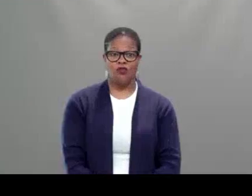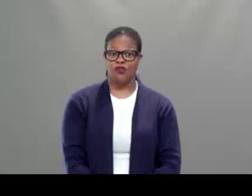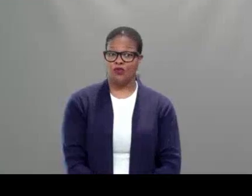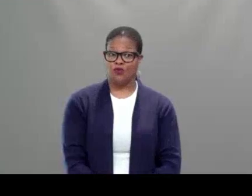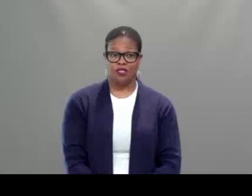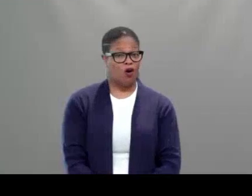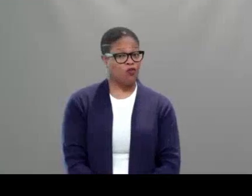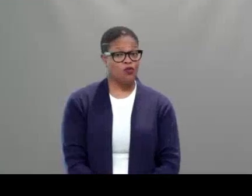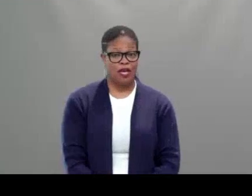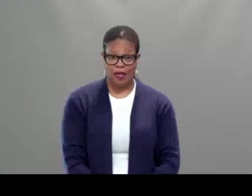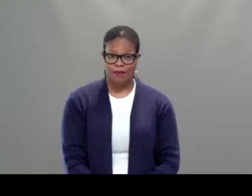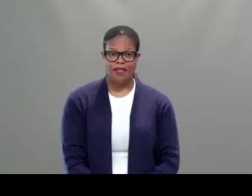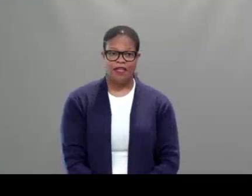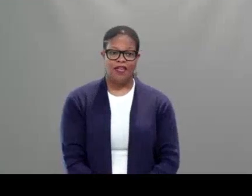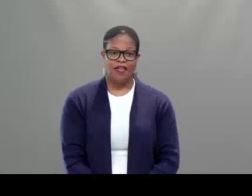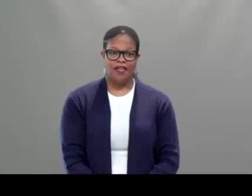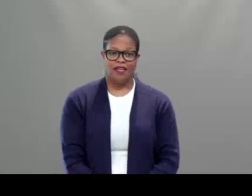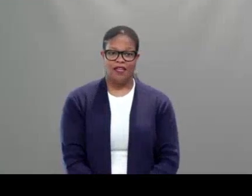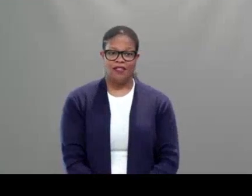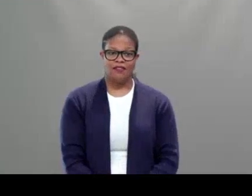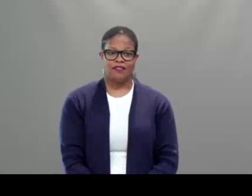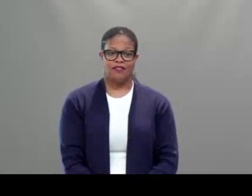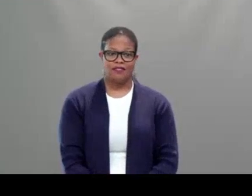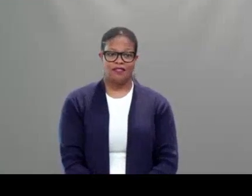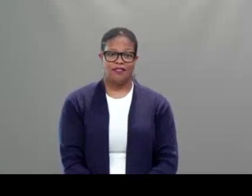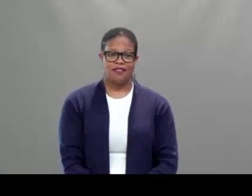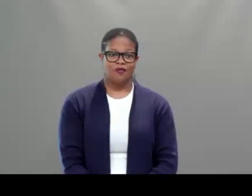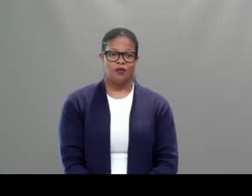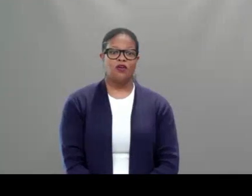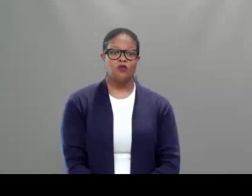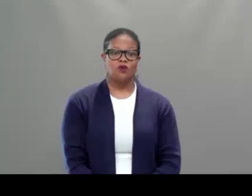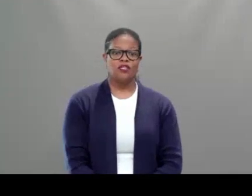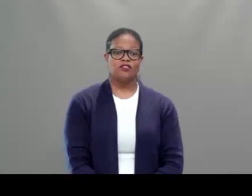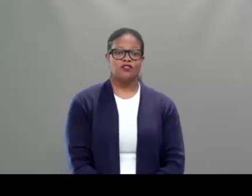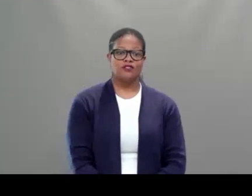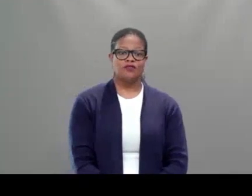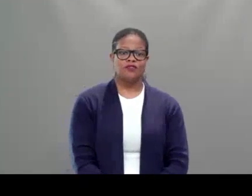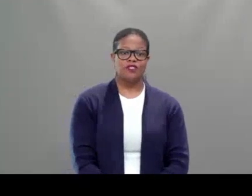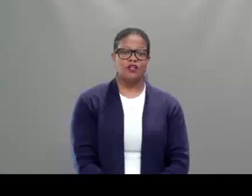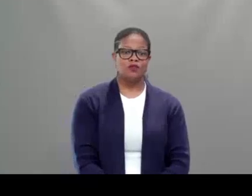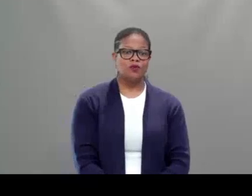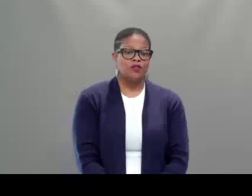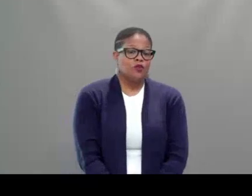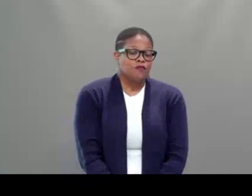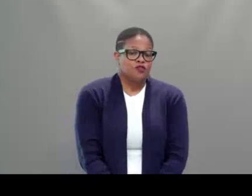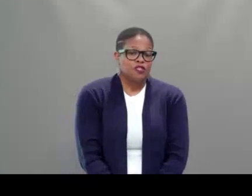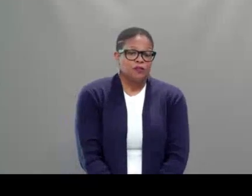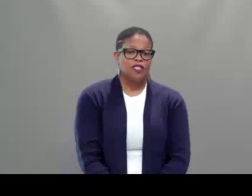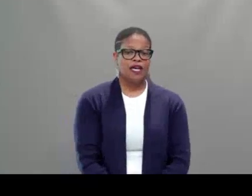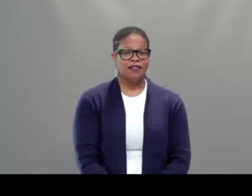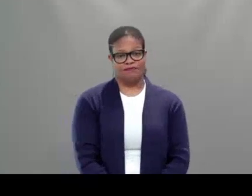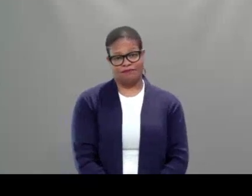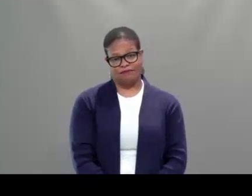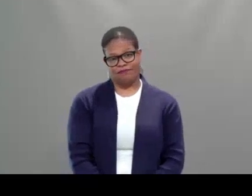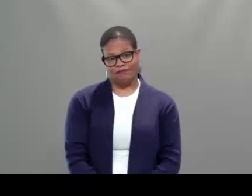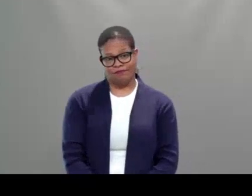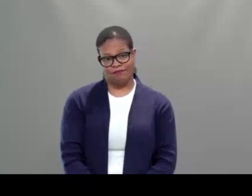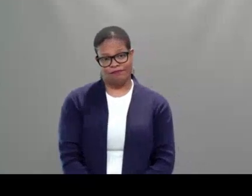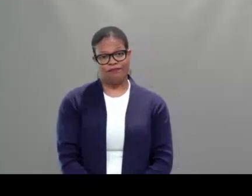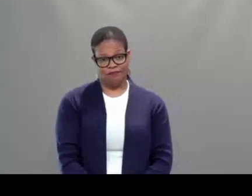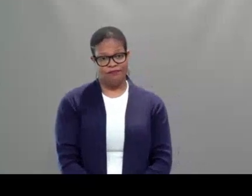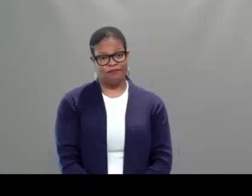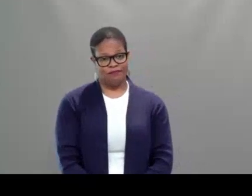AI is all new, it's an all new game, and we don't want, we don't know what the future is going to be like.